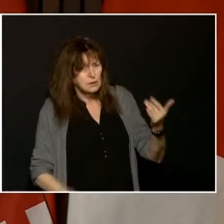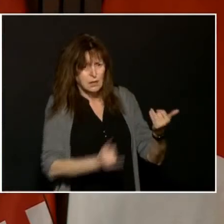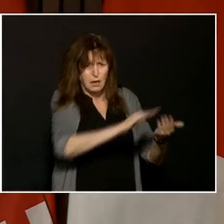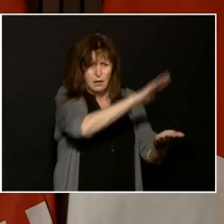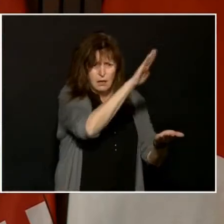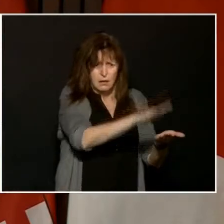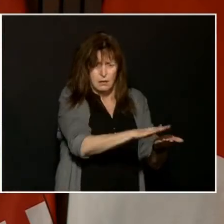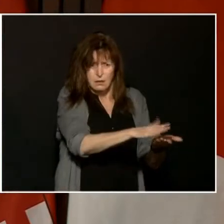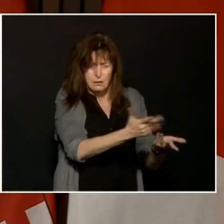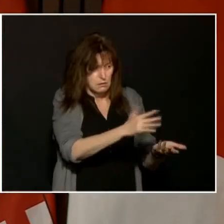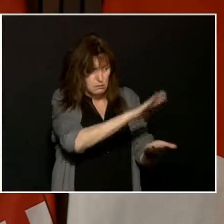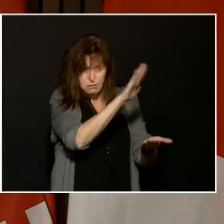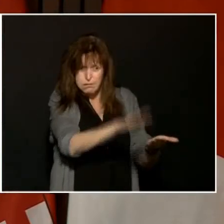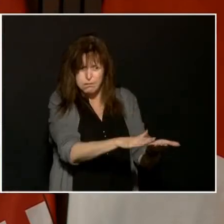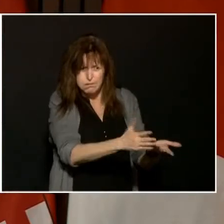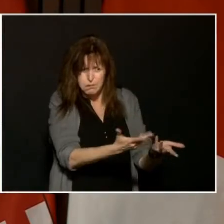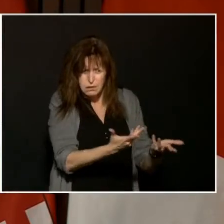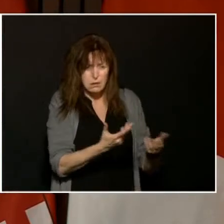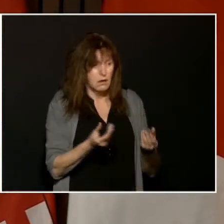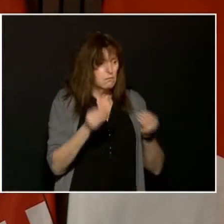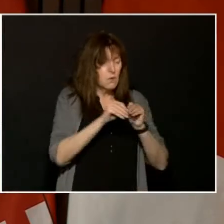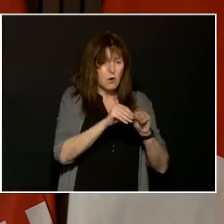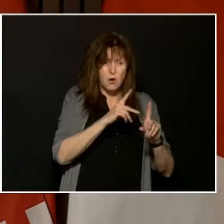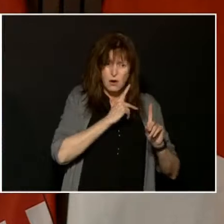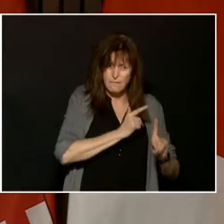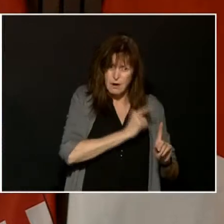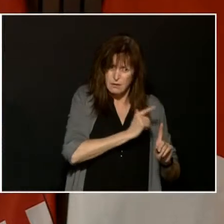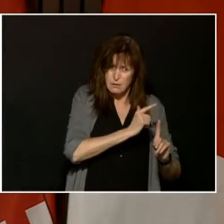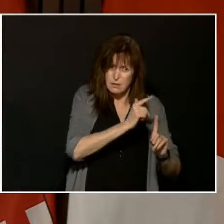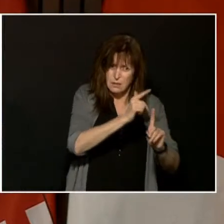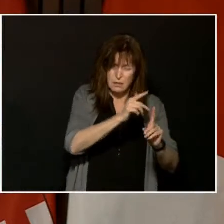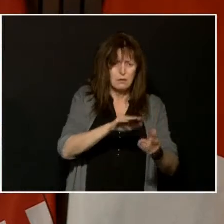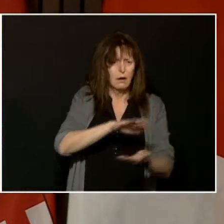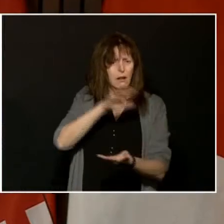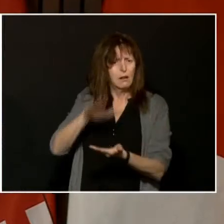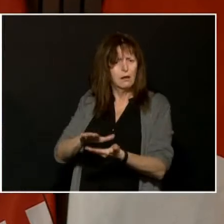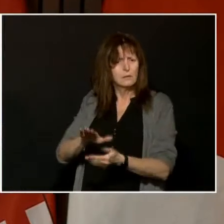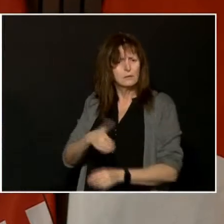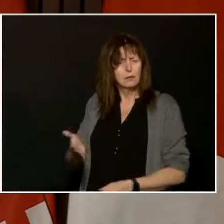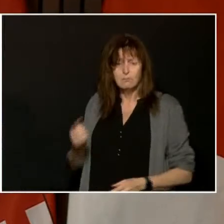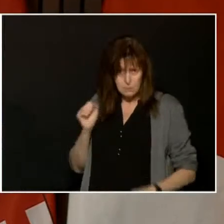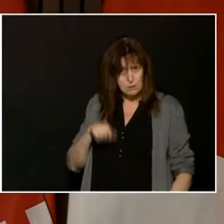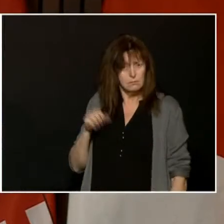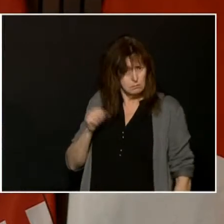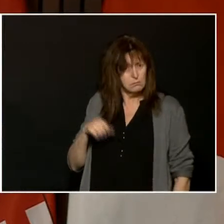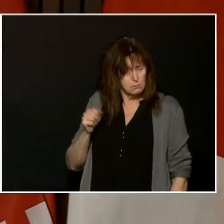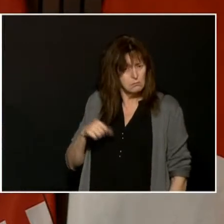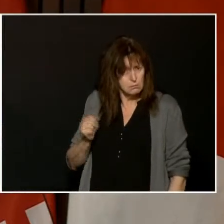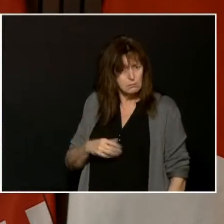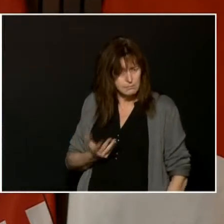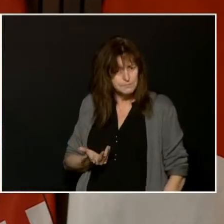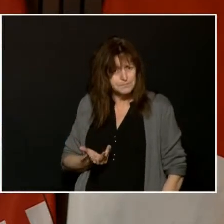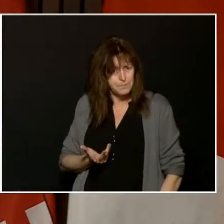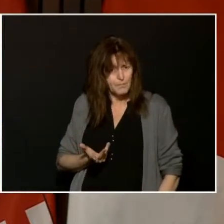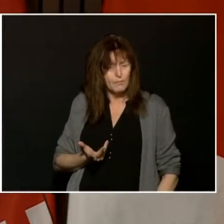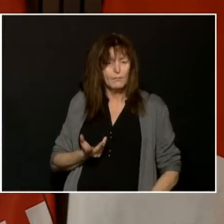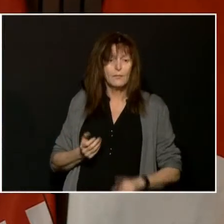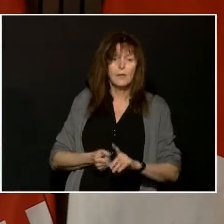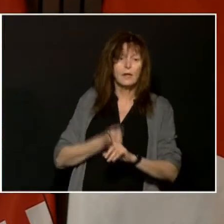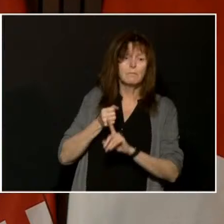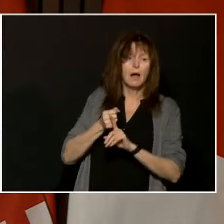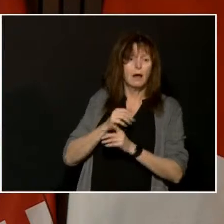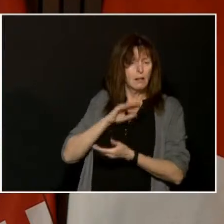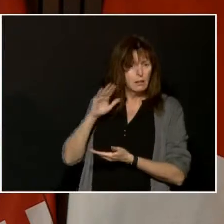have vaccination, the more that you see the impact, the lower the impact you'll see. So more